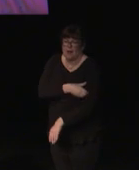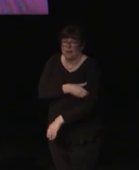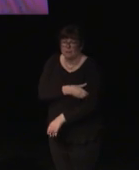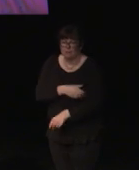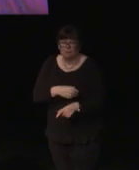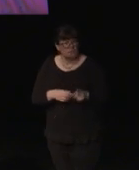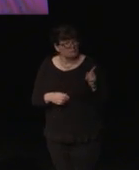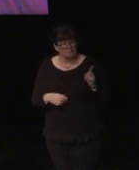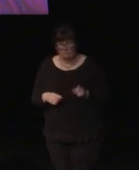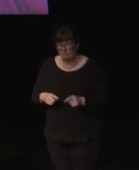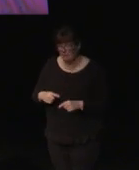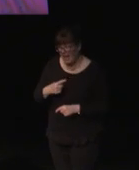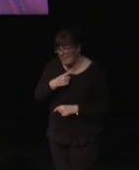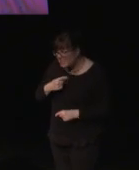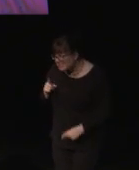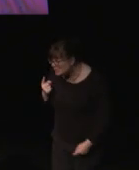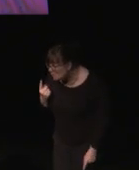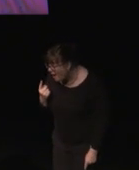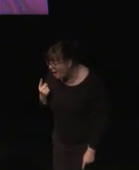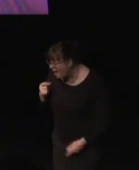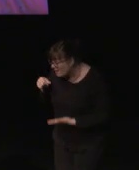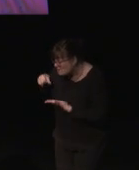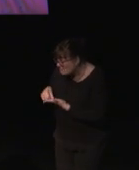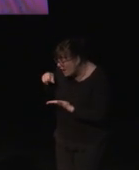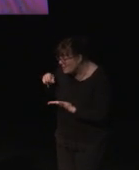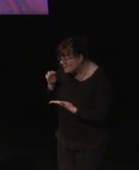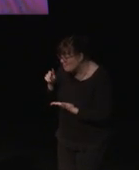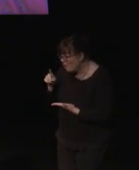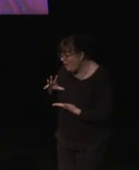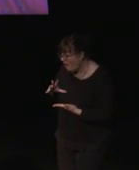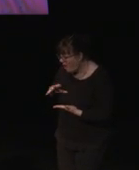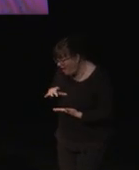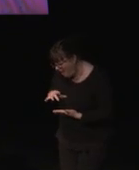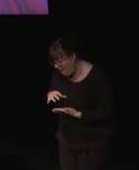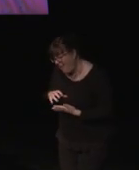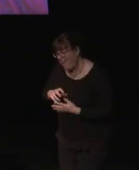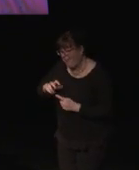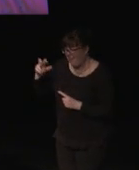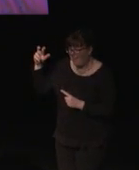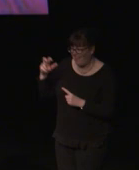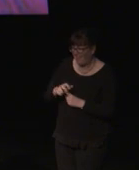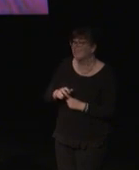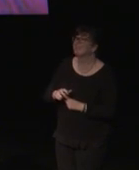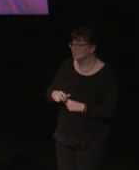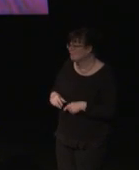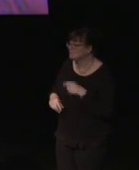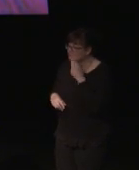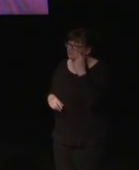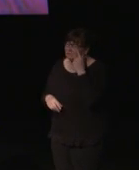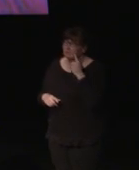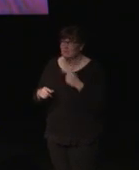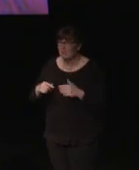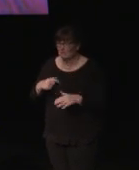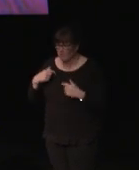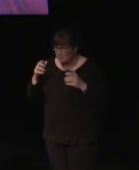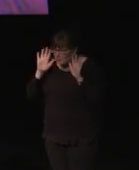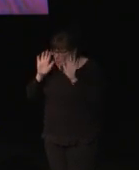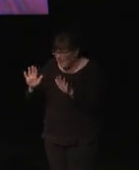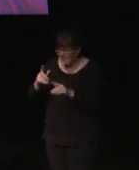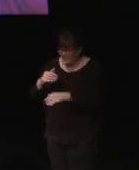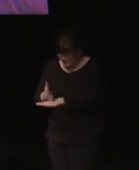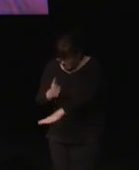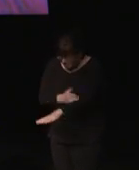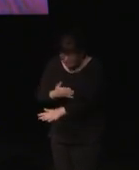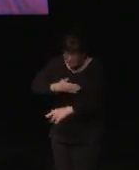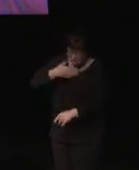And yeah, and I was just going to say, and this year they put in a one-button mode, which is amazing. So they've even gotten even better. And the greatest thing about